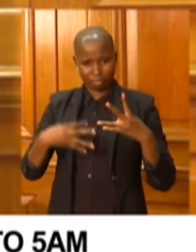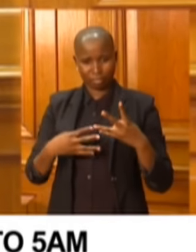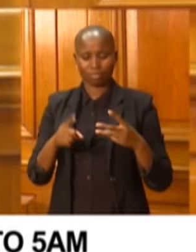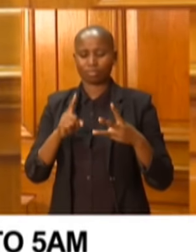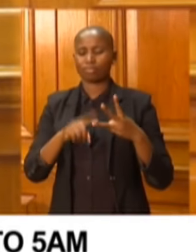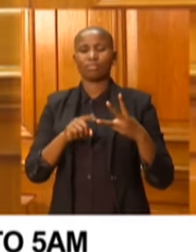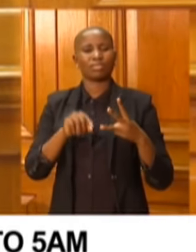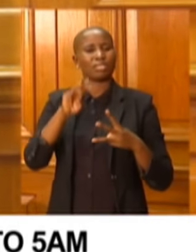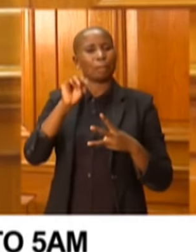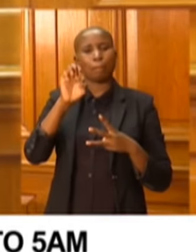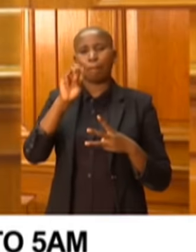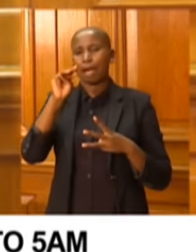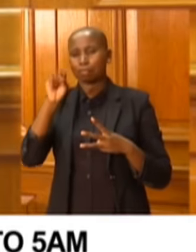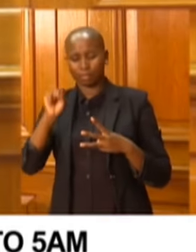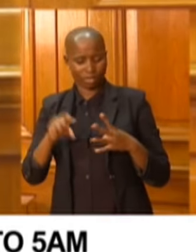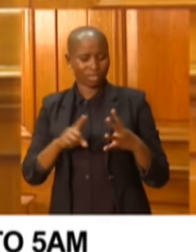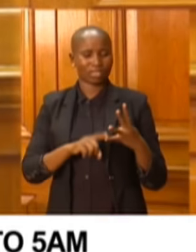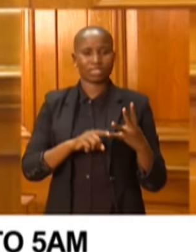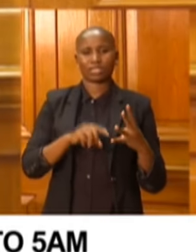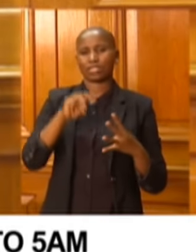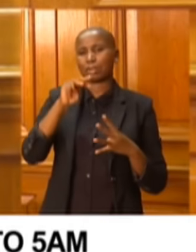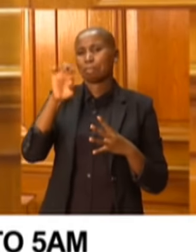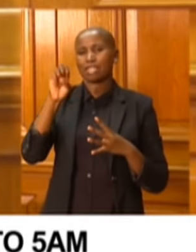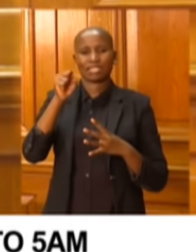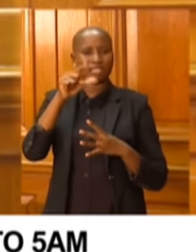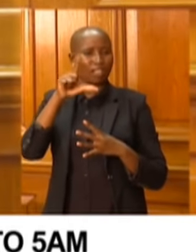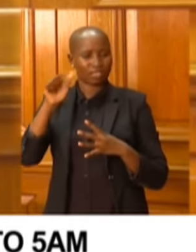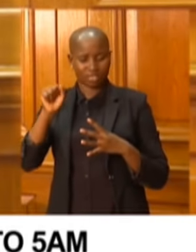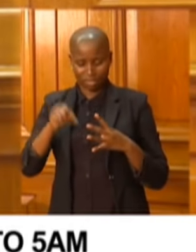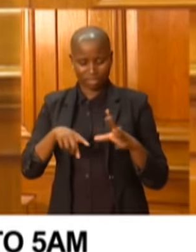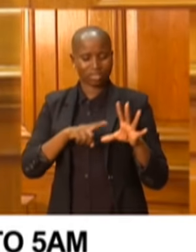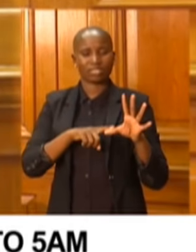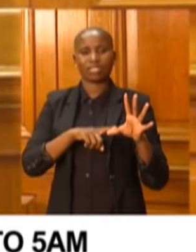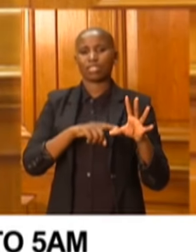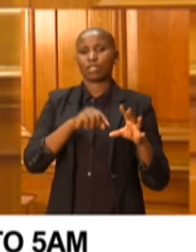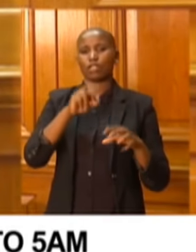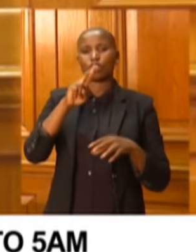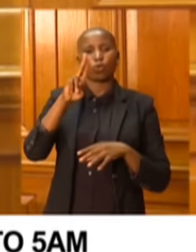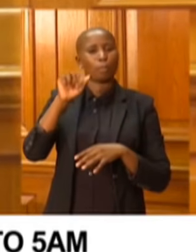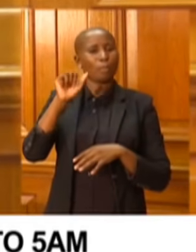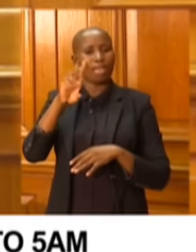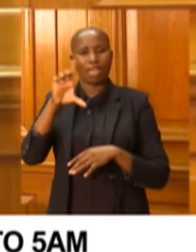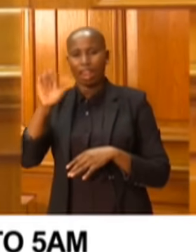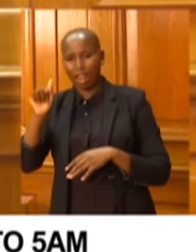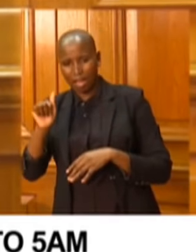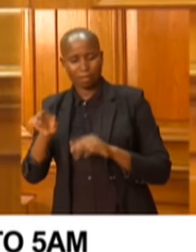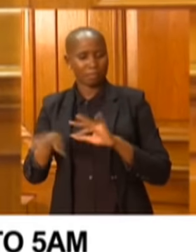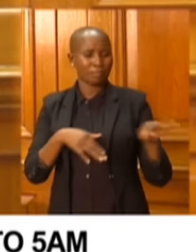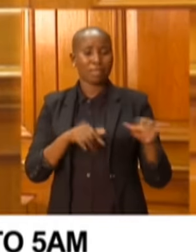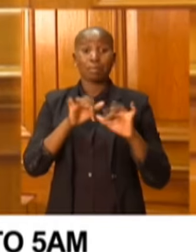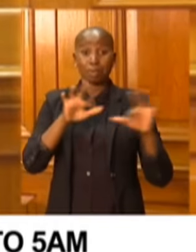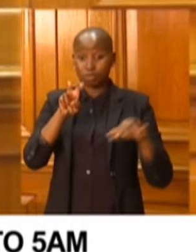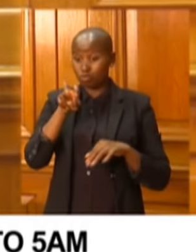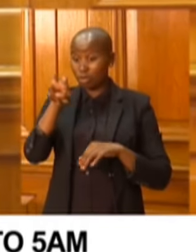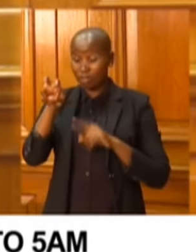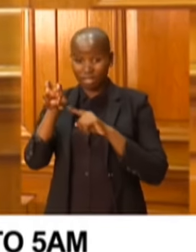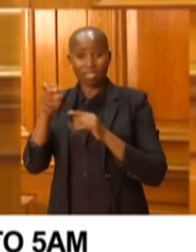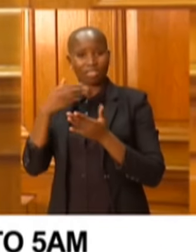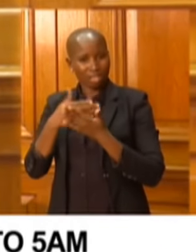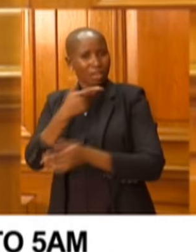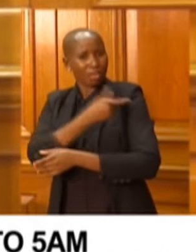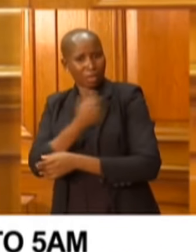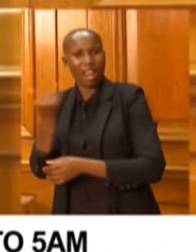mumps, measles, rubella, and travelers are often vaccinated against diseases like yellow